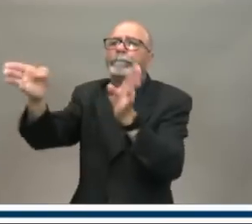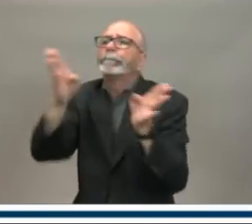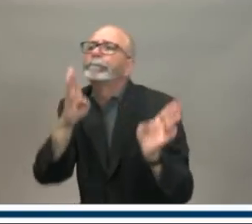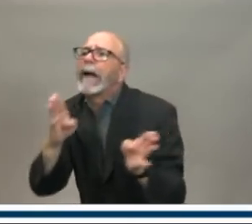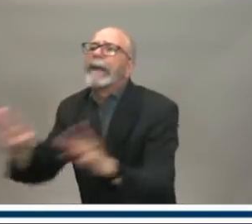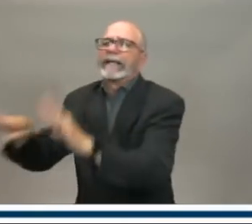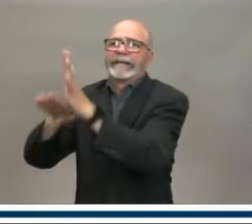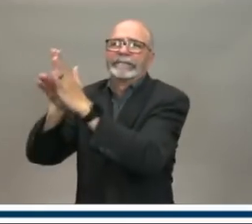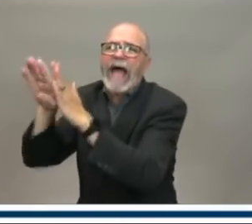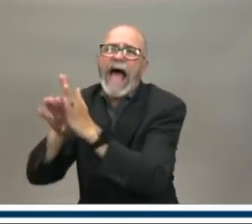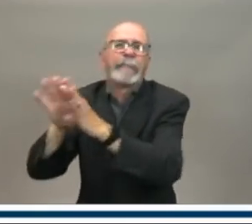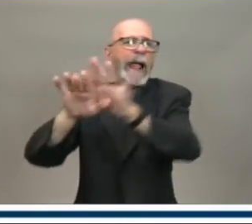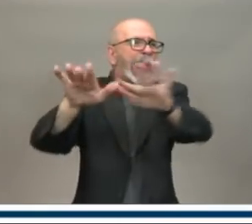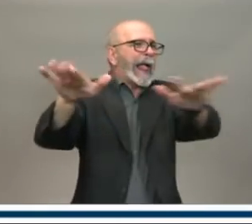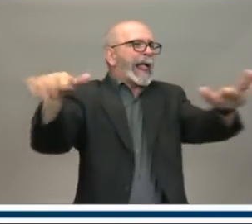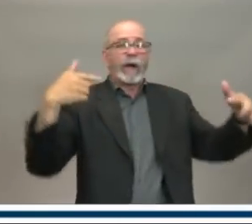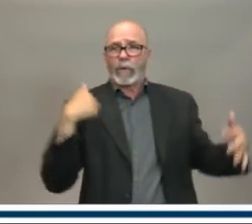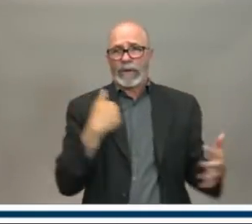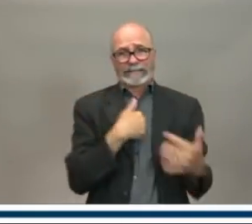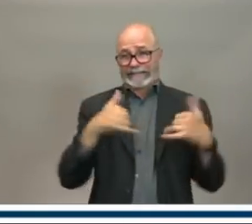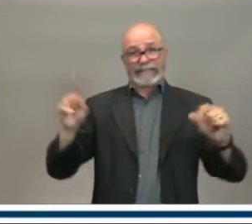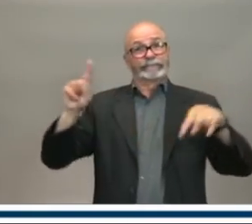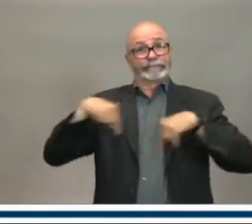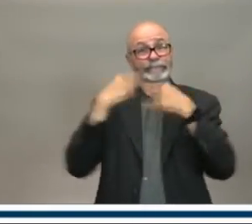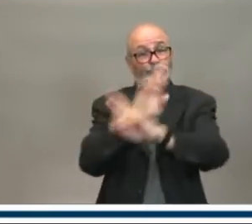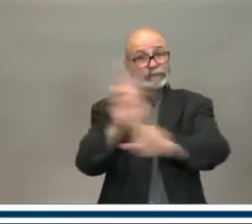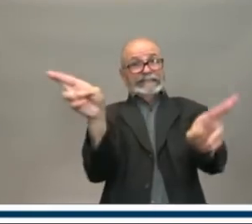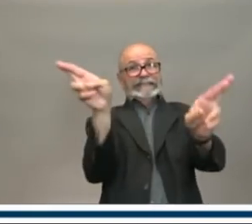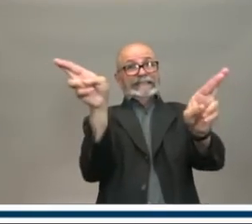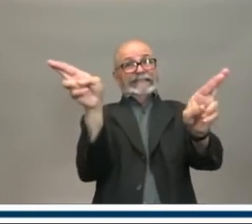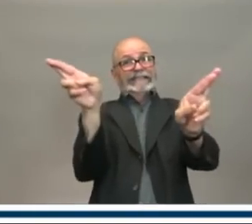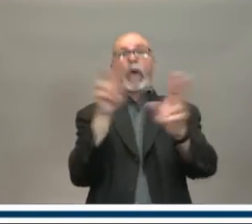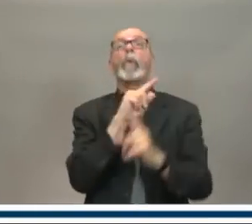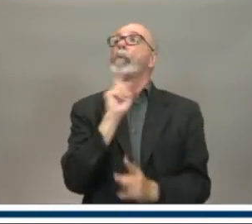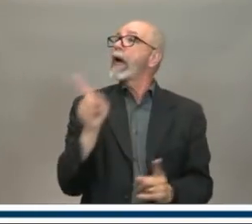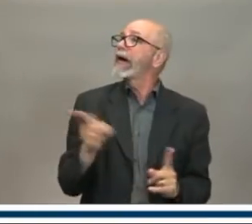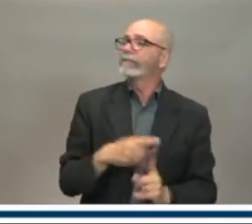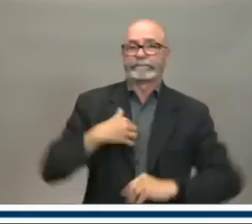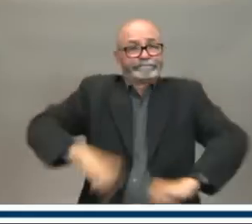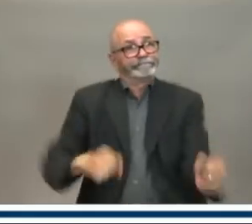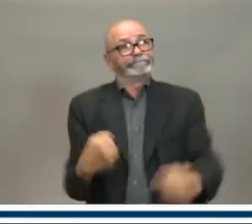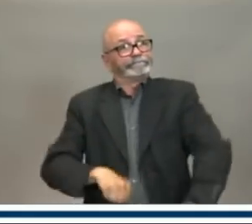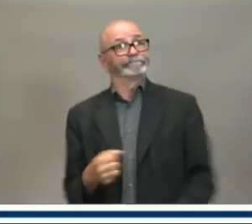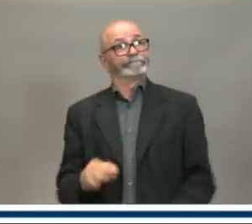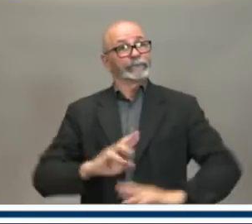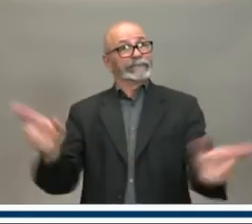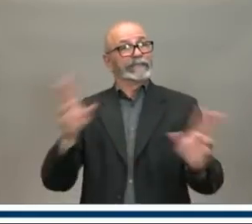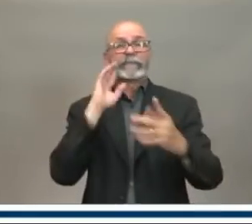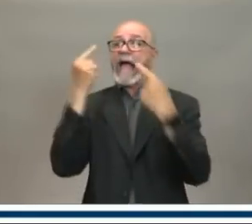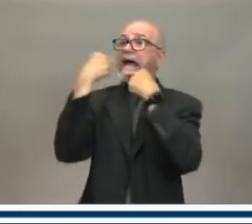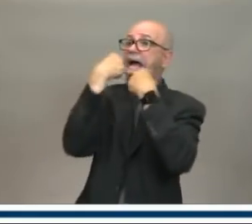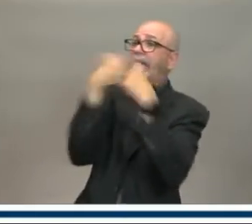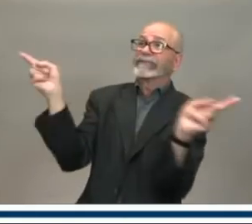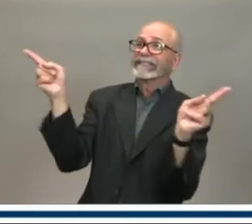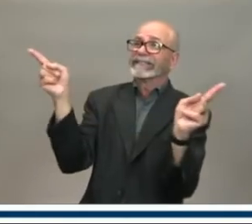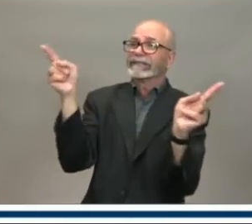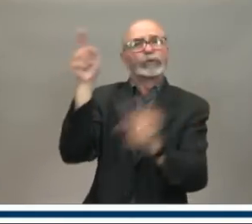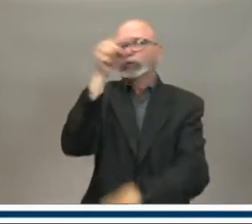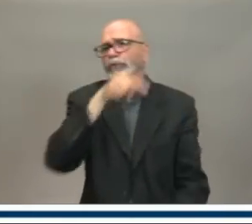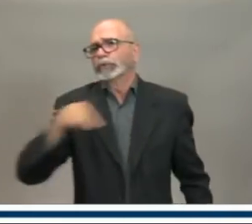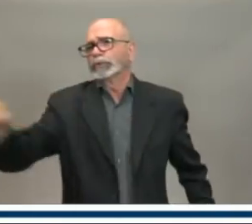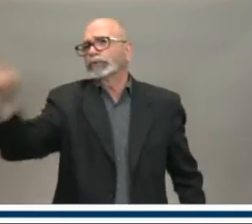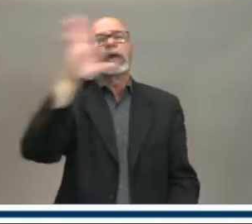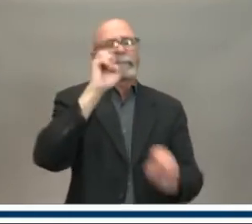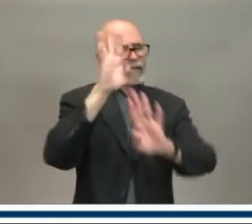open the economy, businesses in this province should be ready to start on day one. And we're going to continue to do that work. We believe